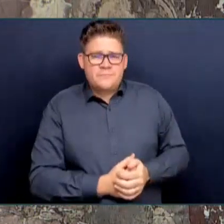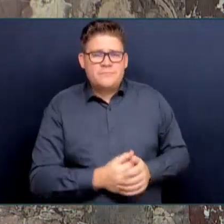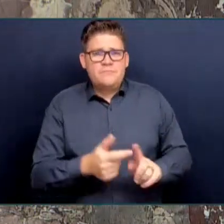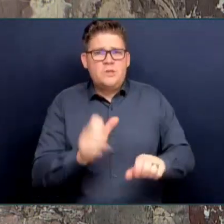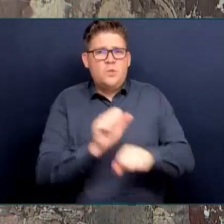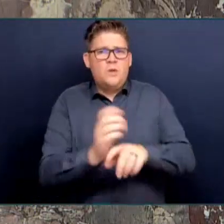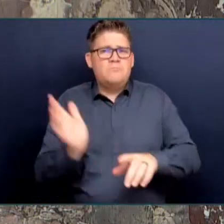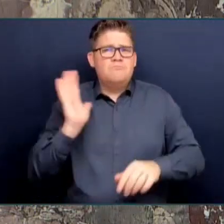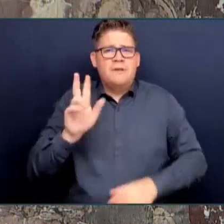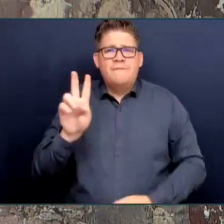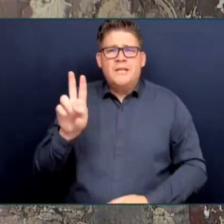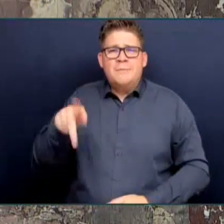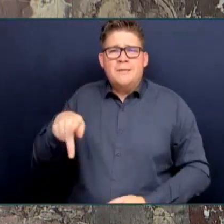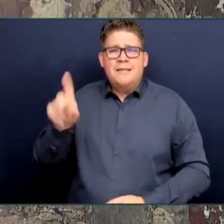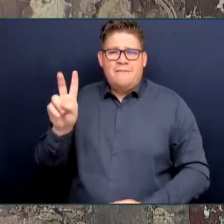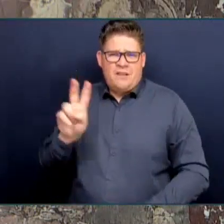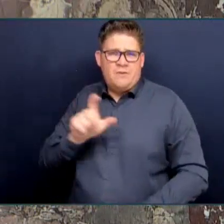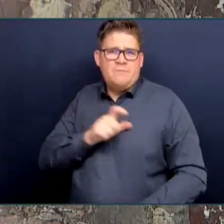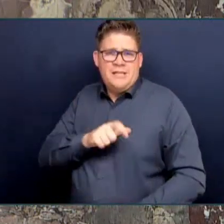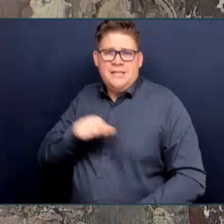what happened. This is